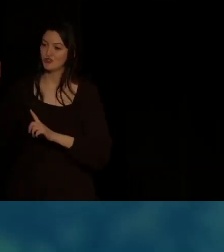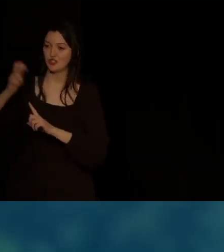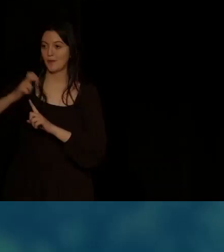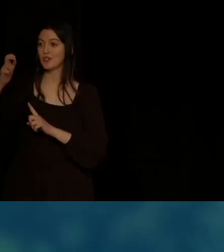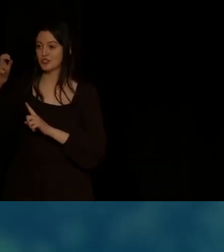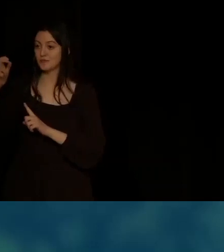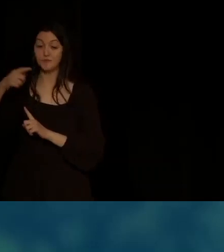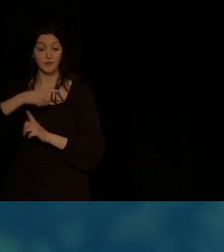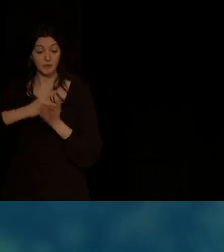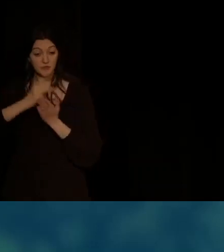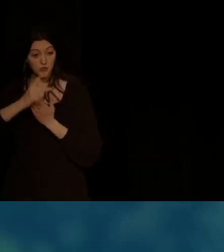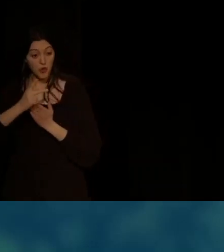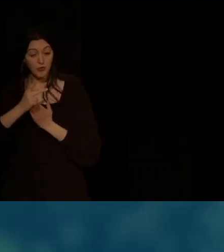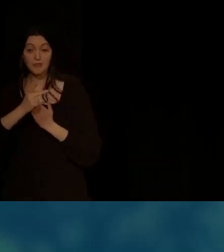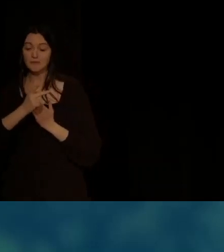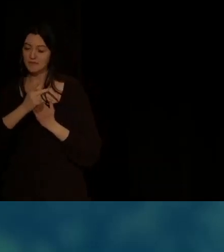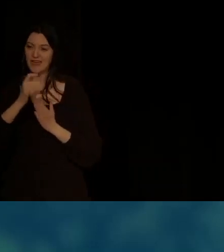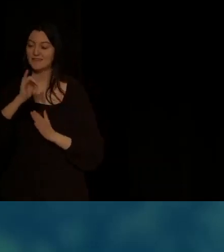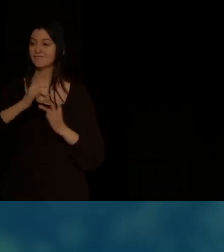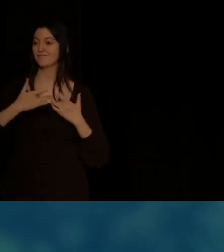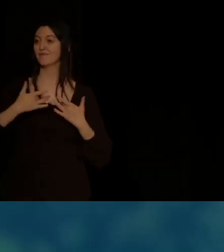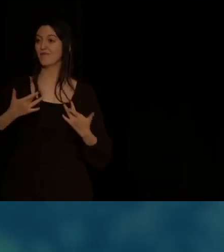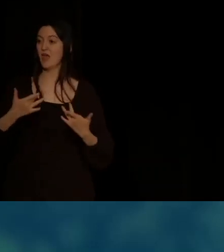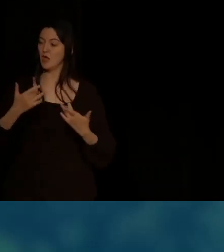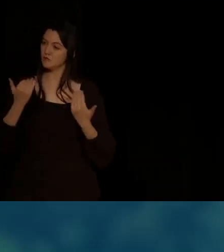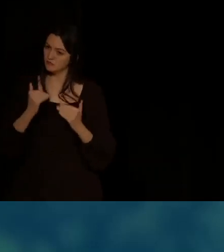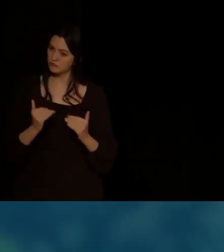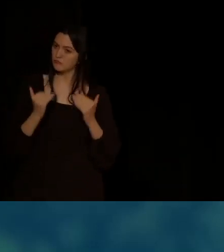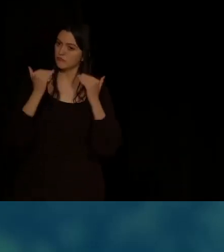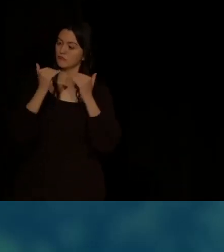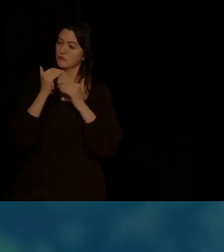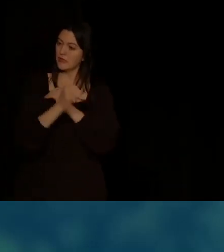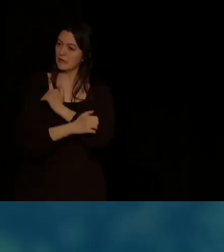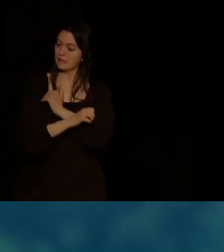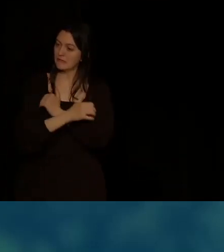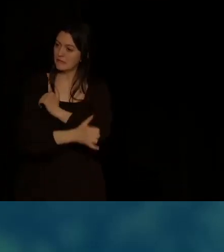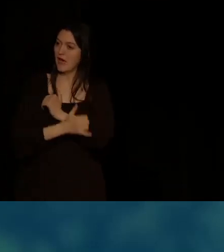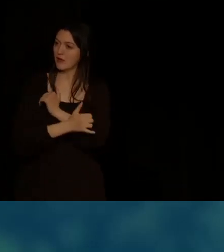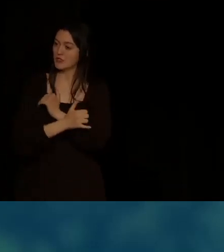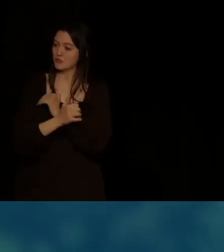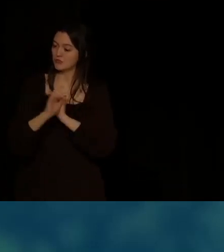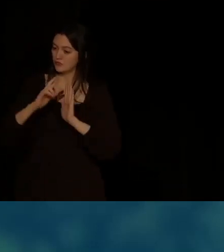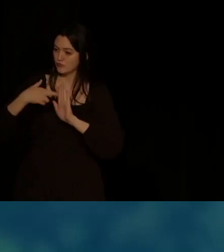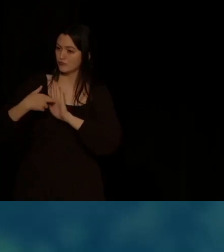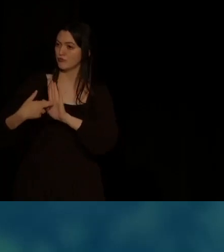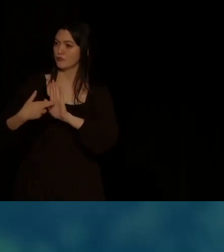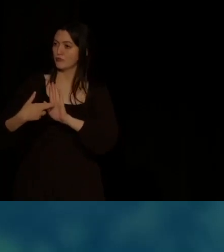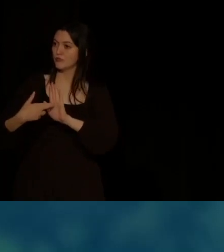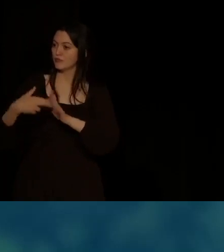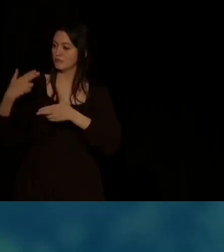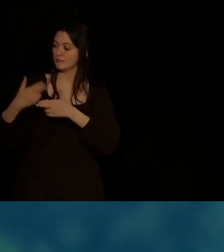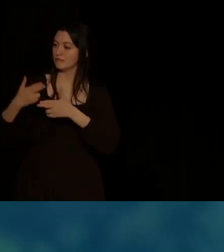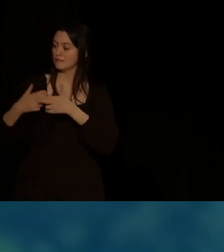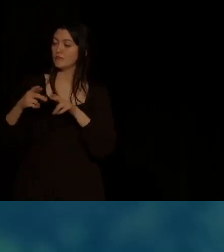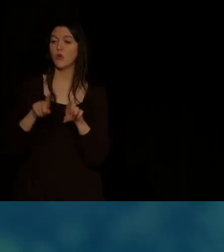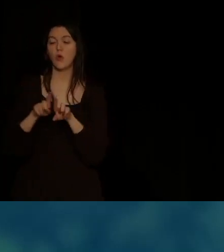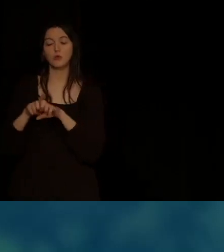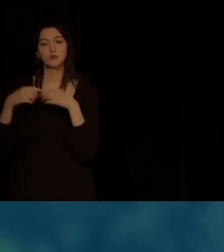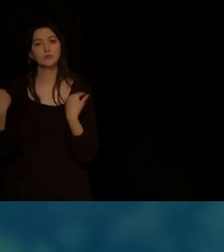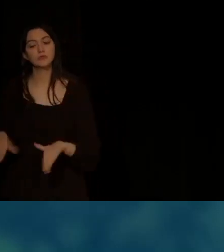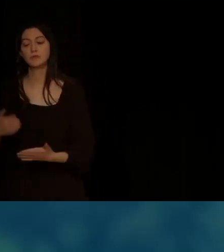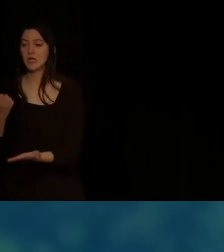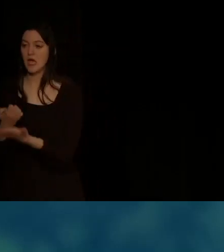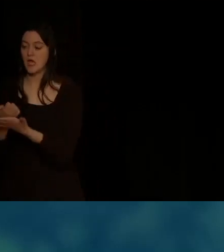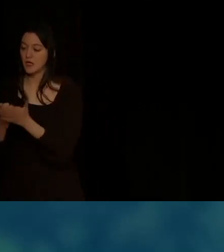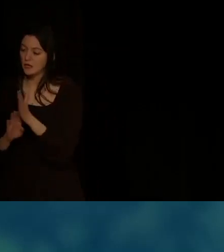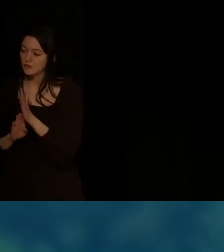This premier event not only elevates our county's reputation in the sporting world, but also injects a significant economic